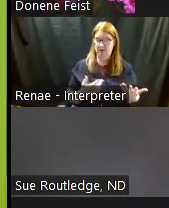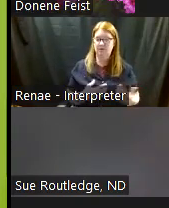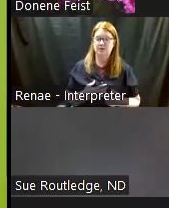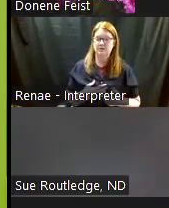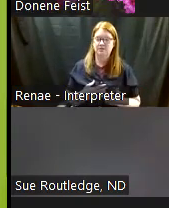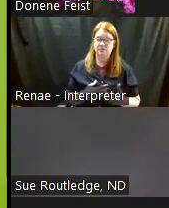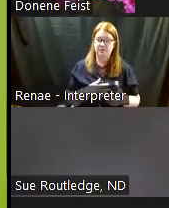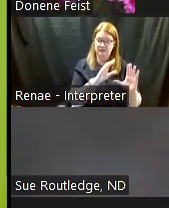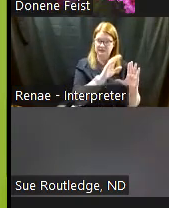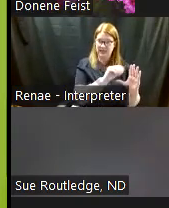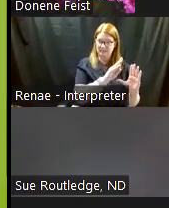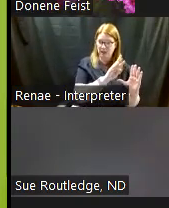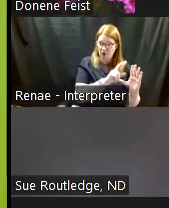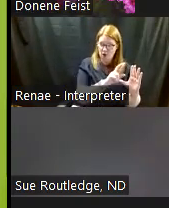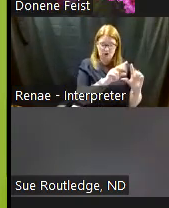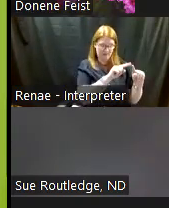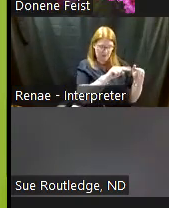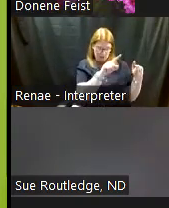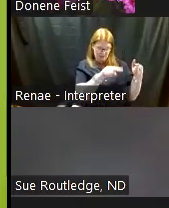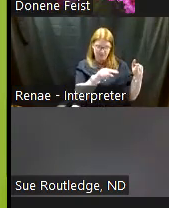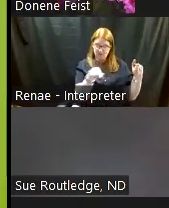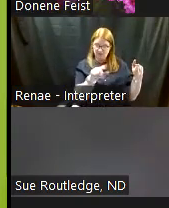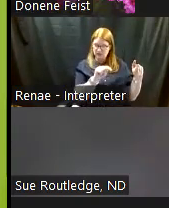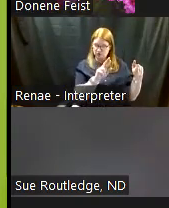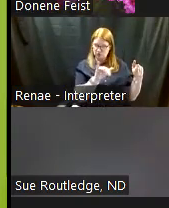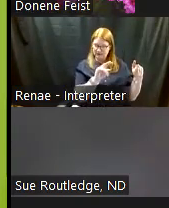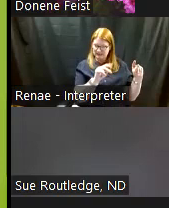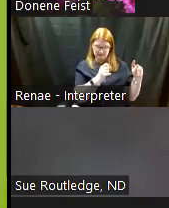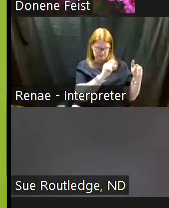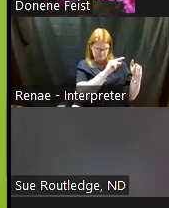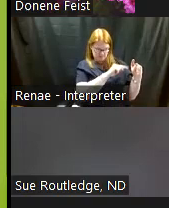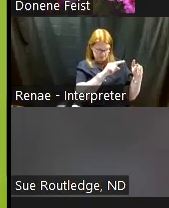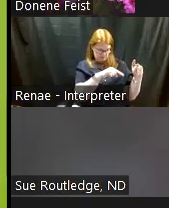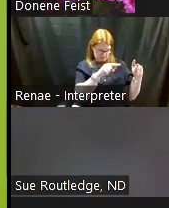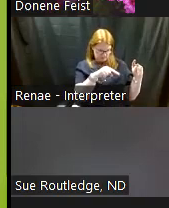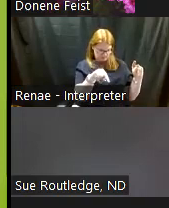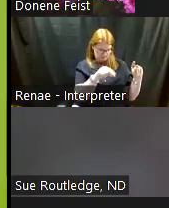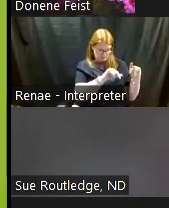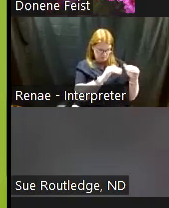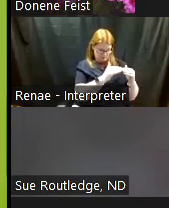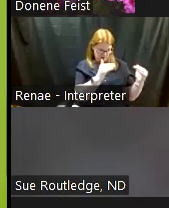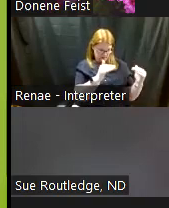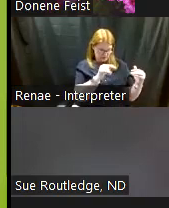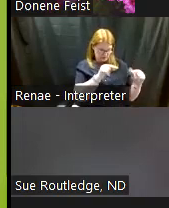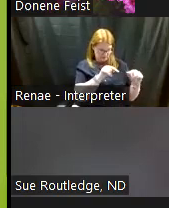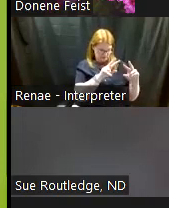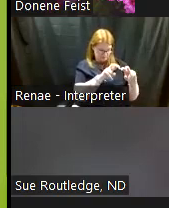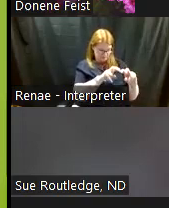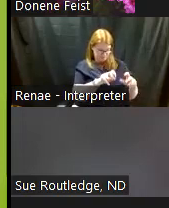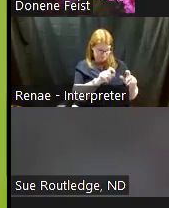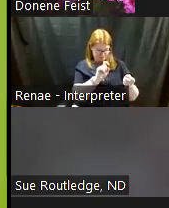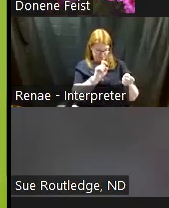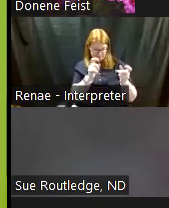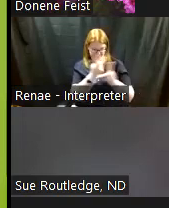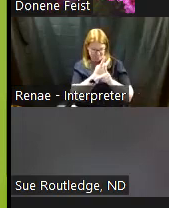take like the ABR, like the wave tracings that I was showing you earlier, and we use those levels to convert into the responses that